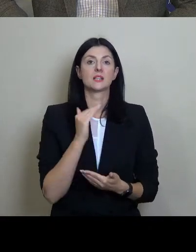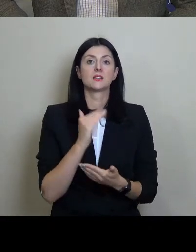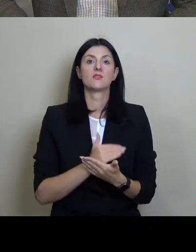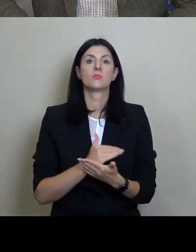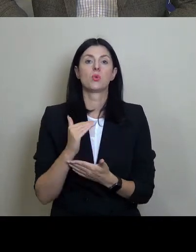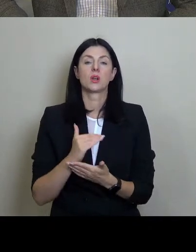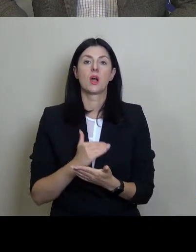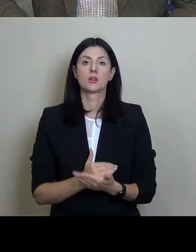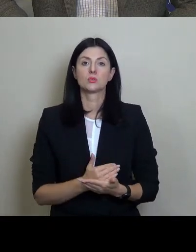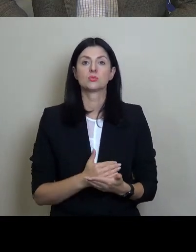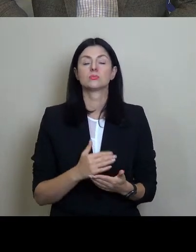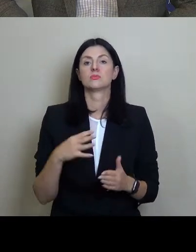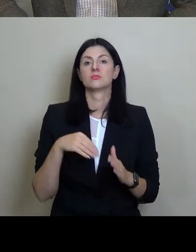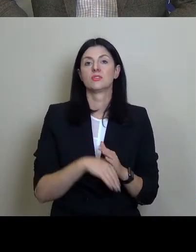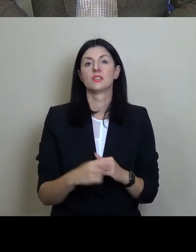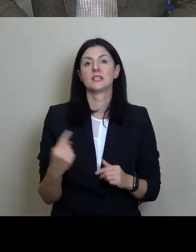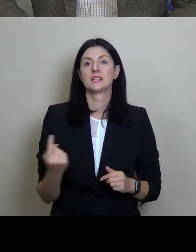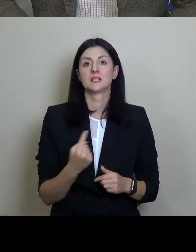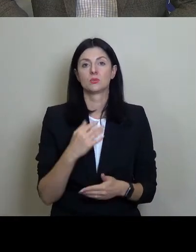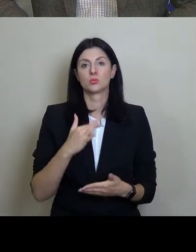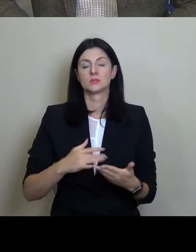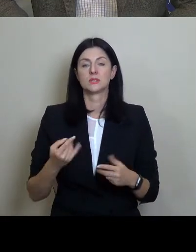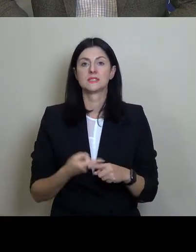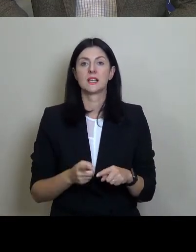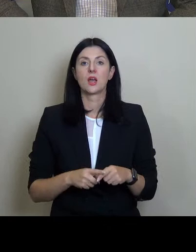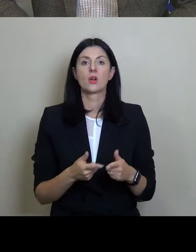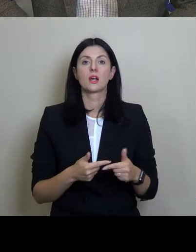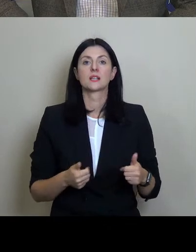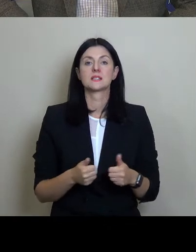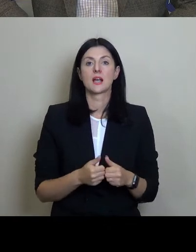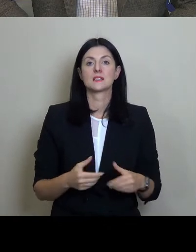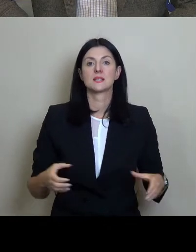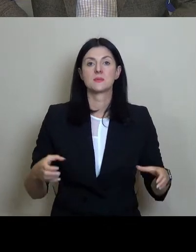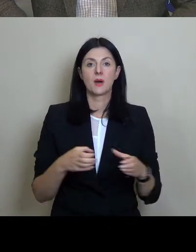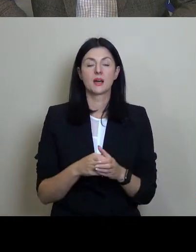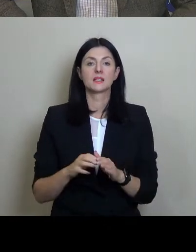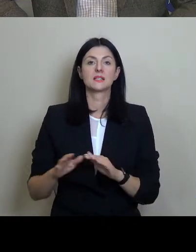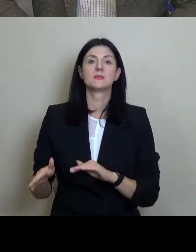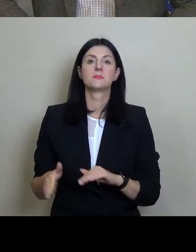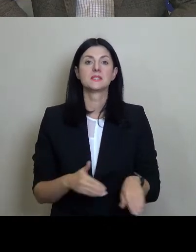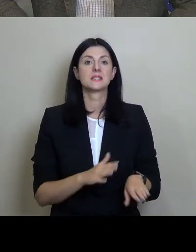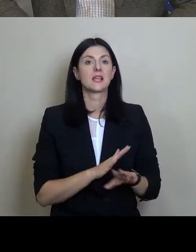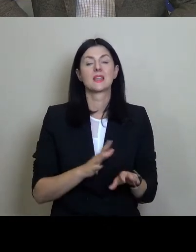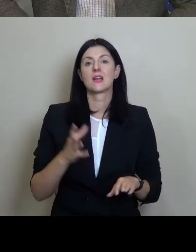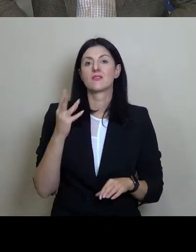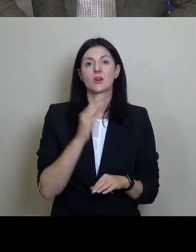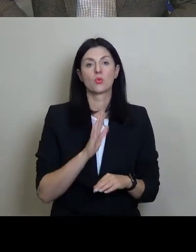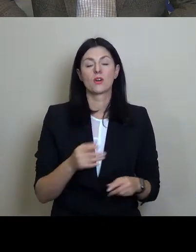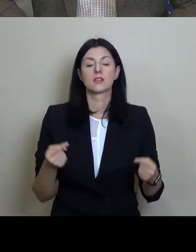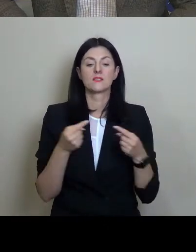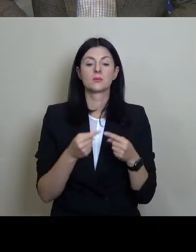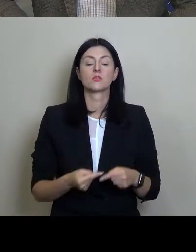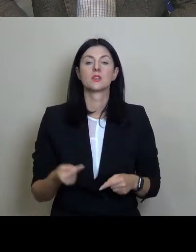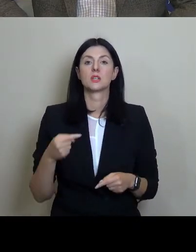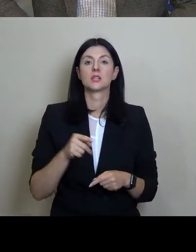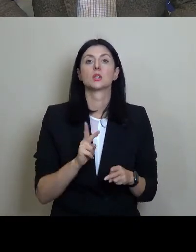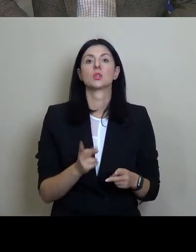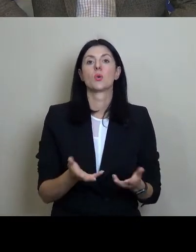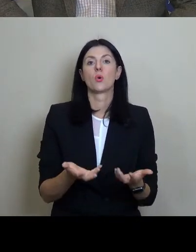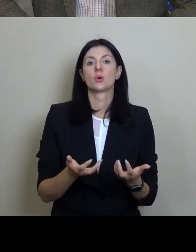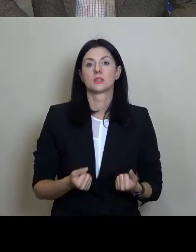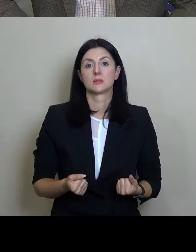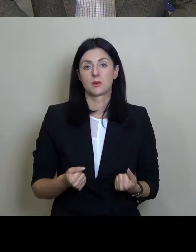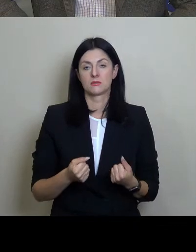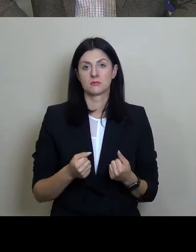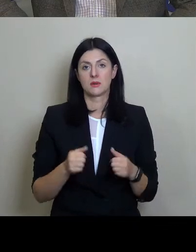all candidates in the order of the list of this party and organization without taking